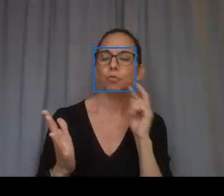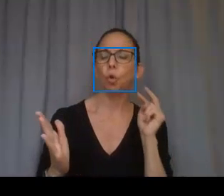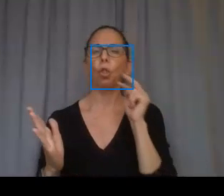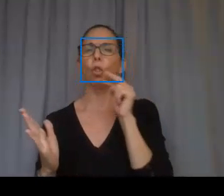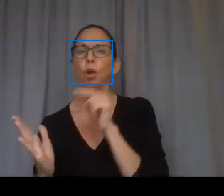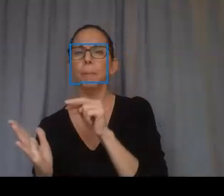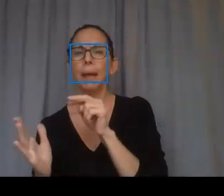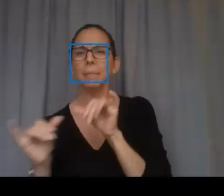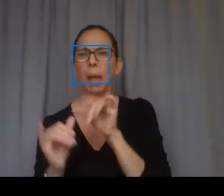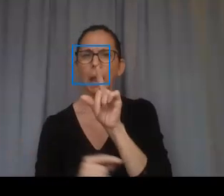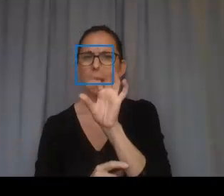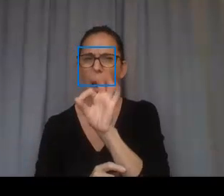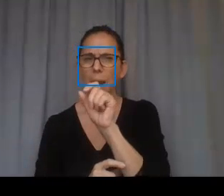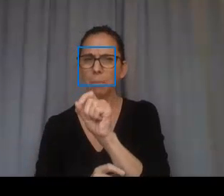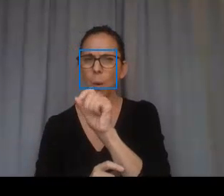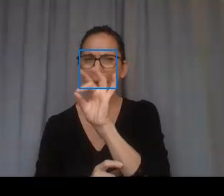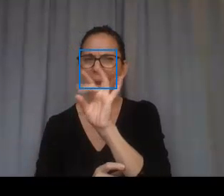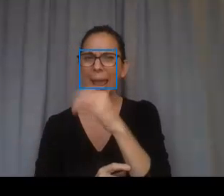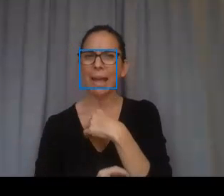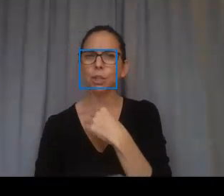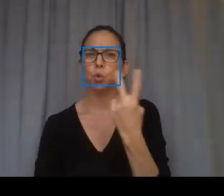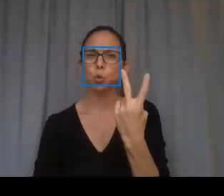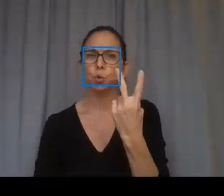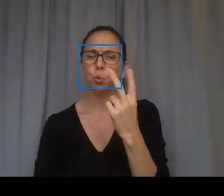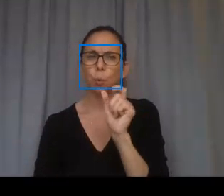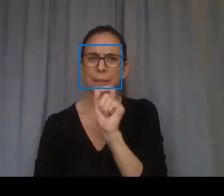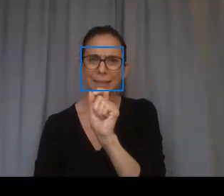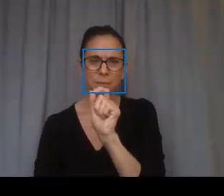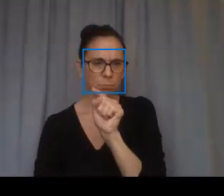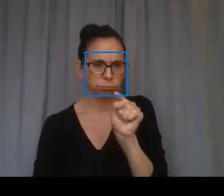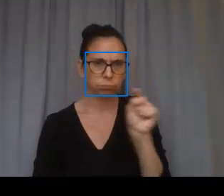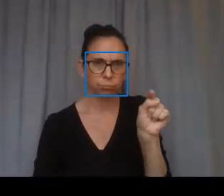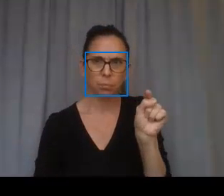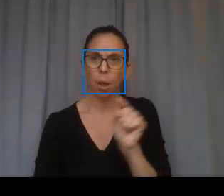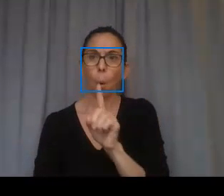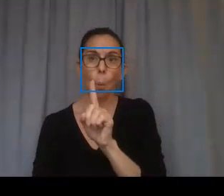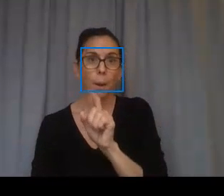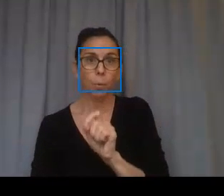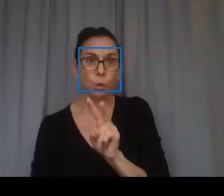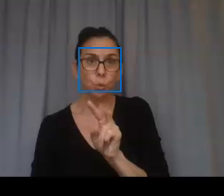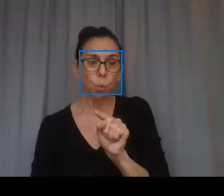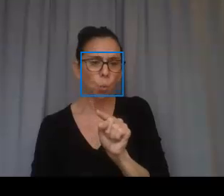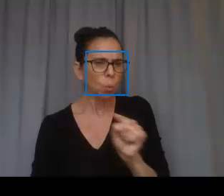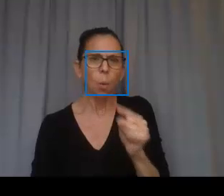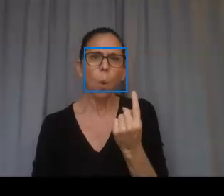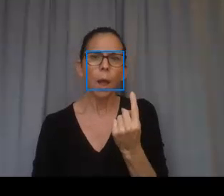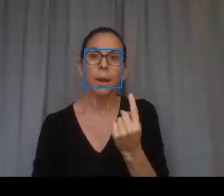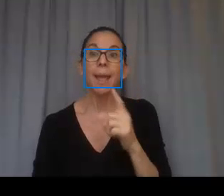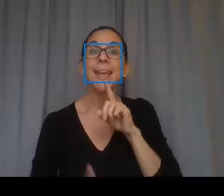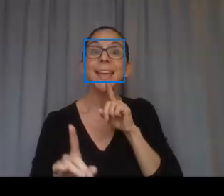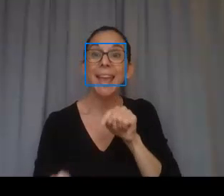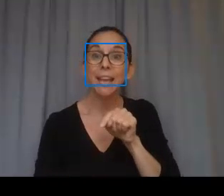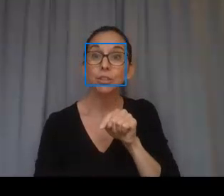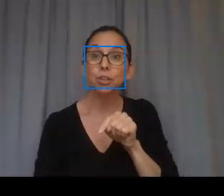came from, and I see that 9.88 has 2 decimal places and the 1.2 has 1. So my answer should only have 1 decimal place. So even though the calculator